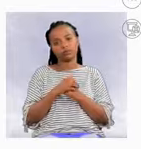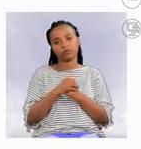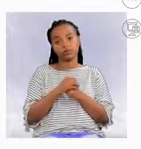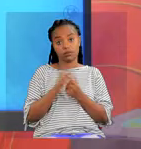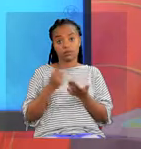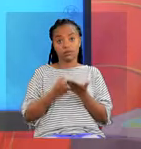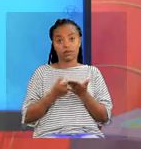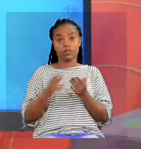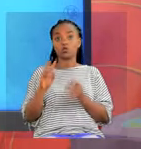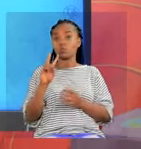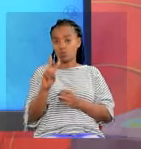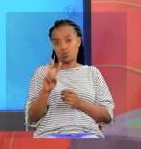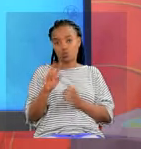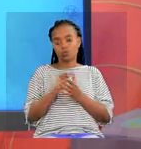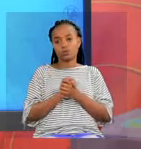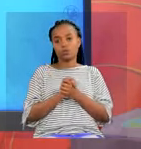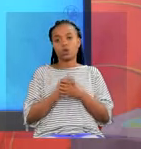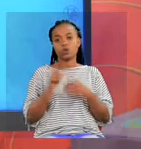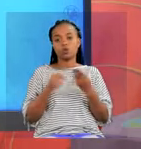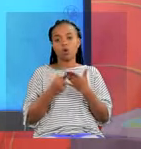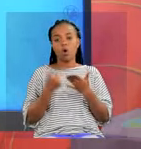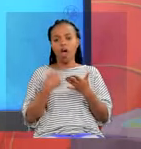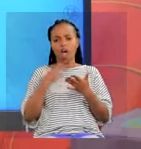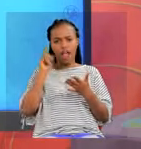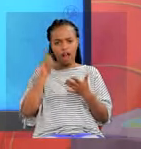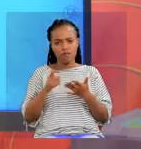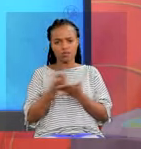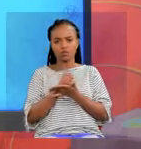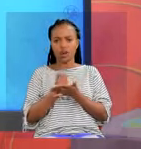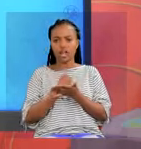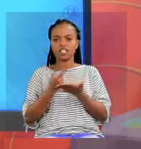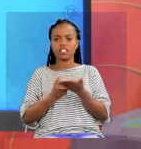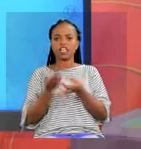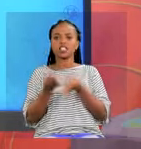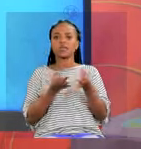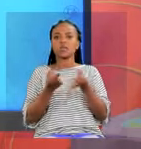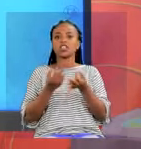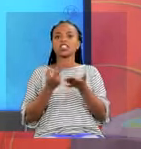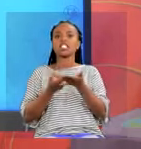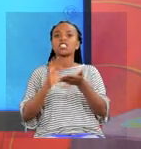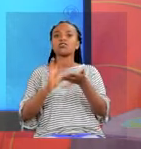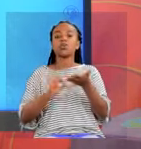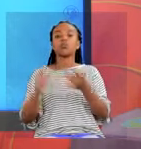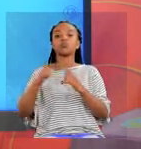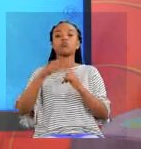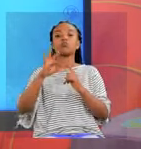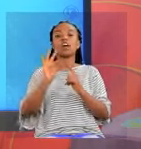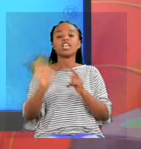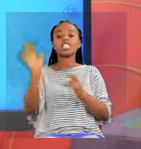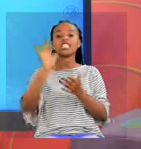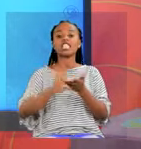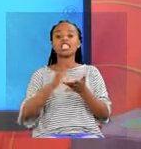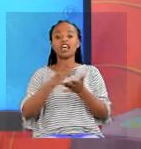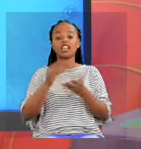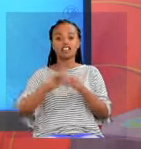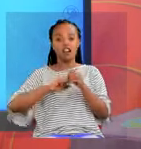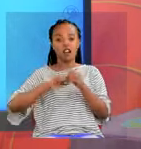It is 2. So, I have to write this expression in this form to find center and